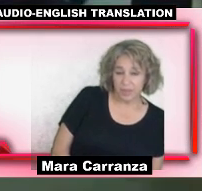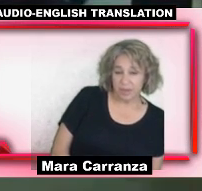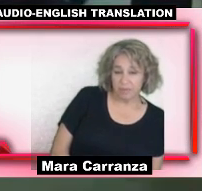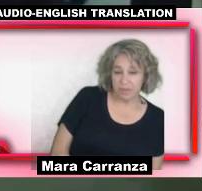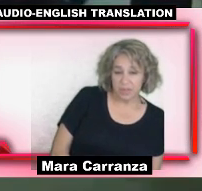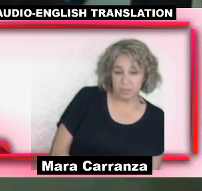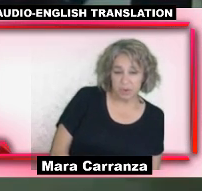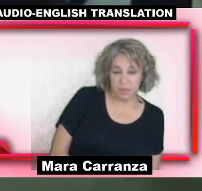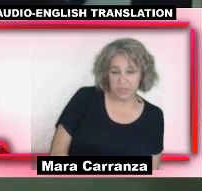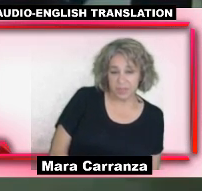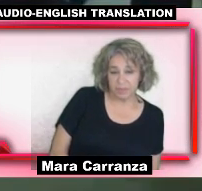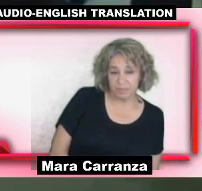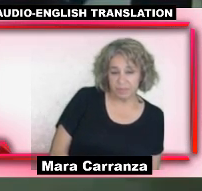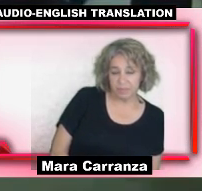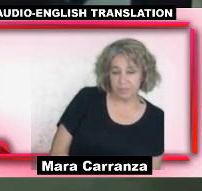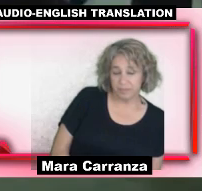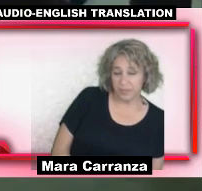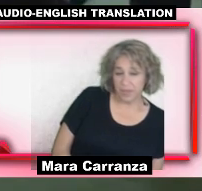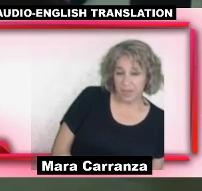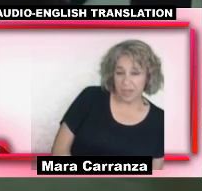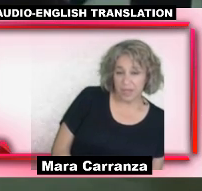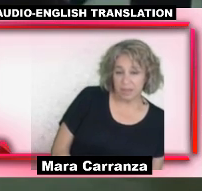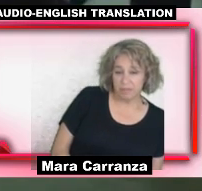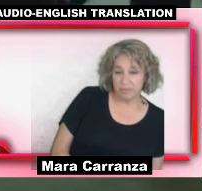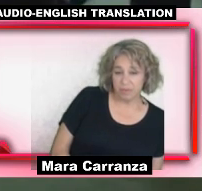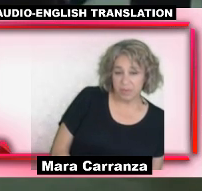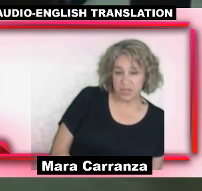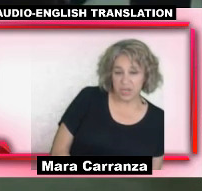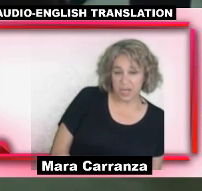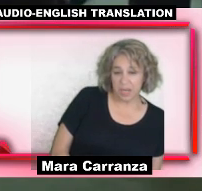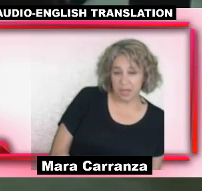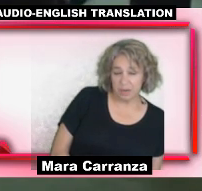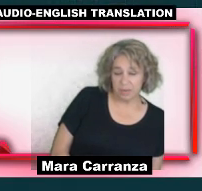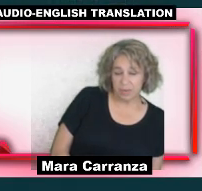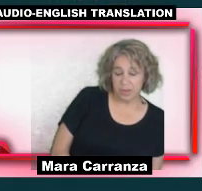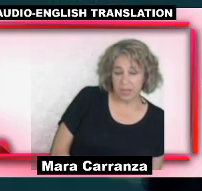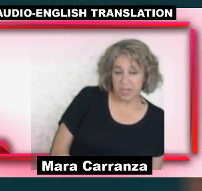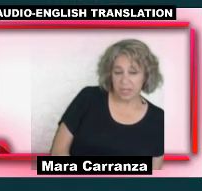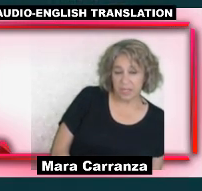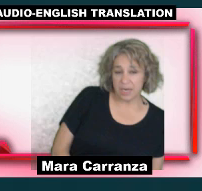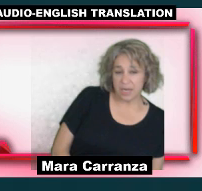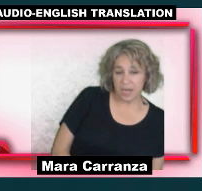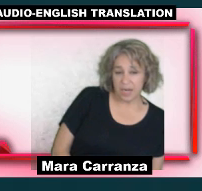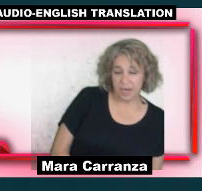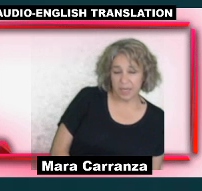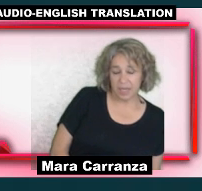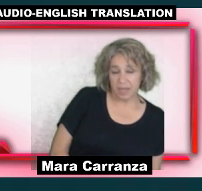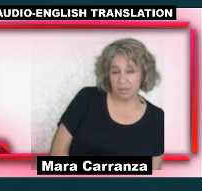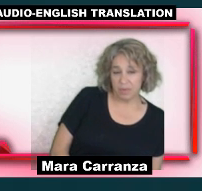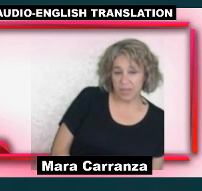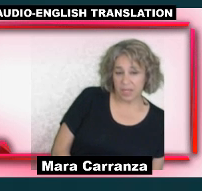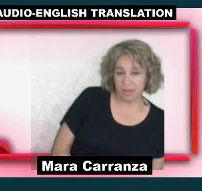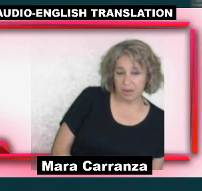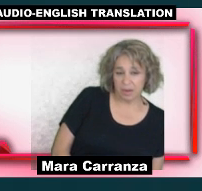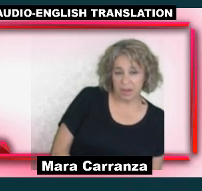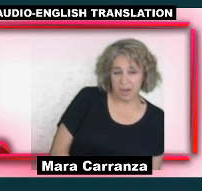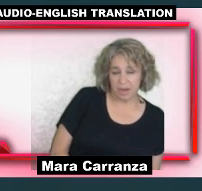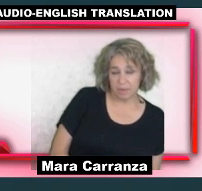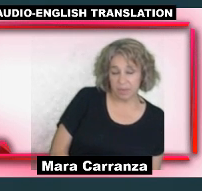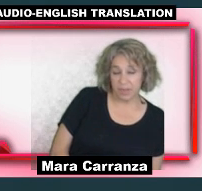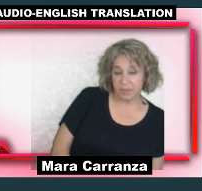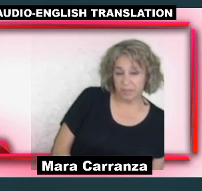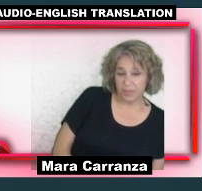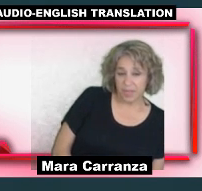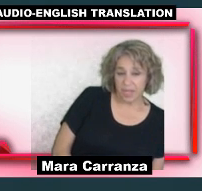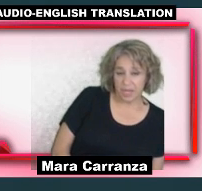esto. For this purpose. Y el informe que tengo and es que no ha aumentado en términos reales. Really y mucho menos